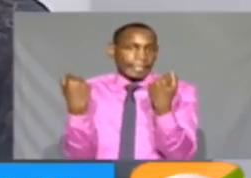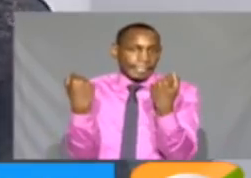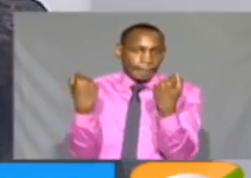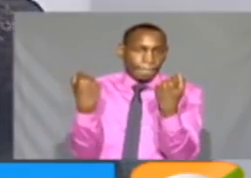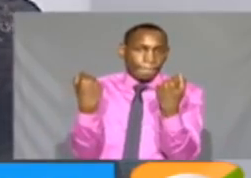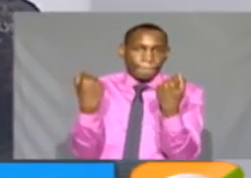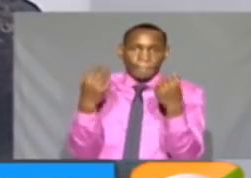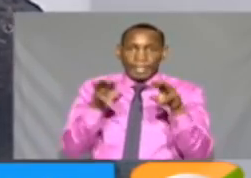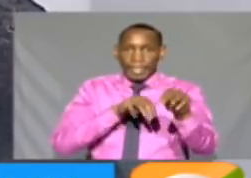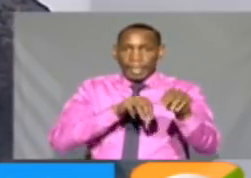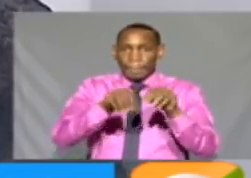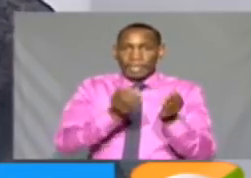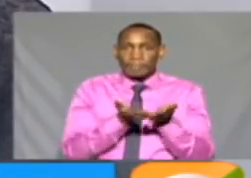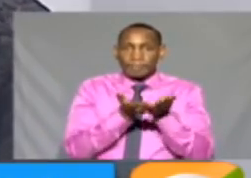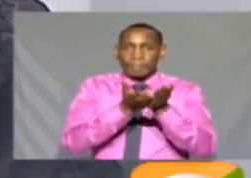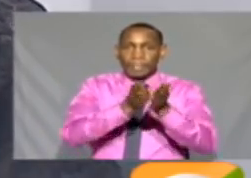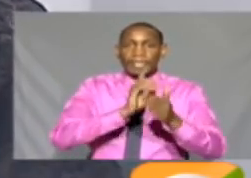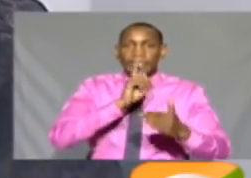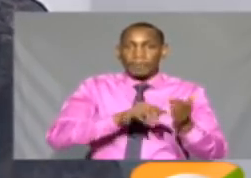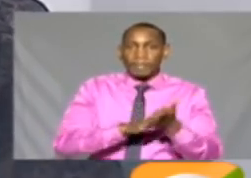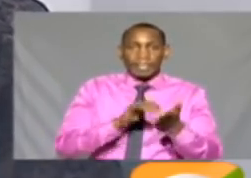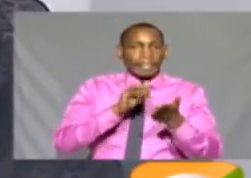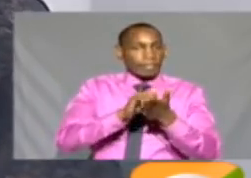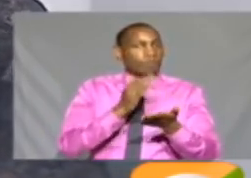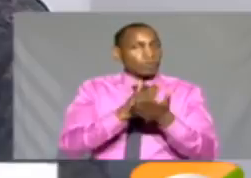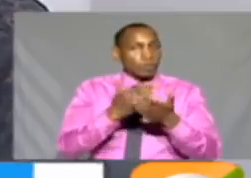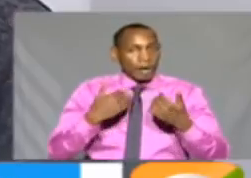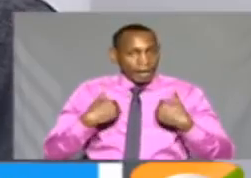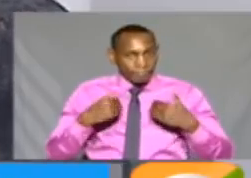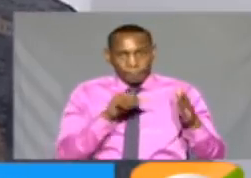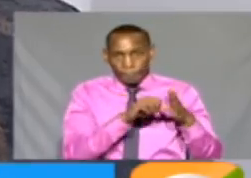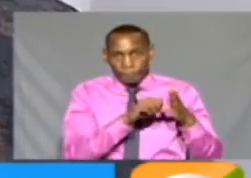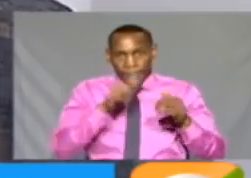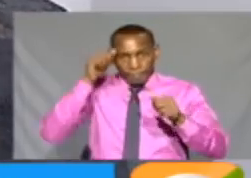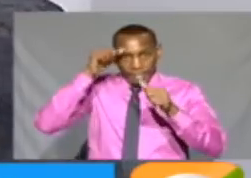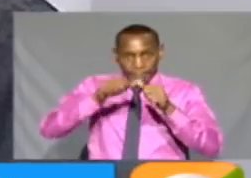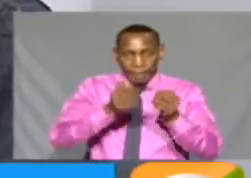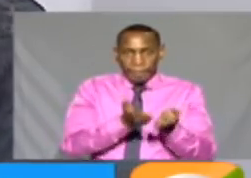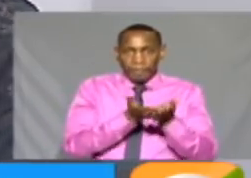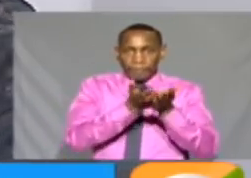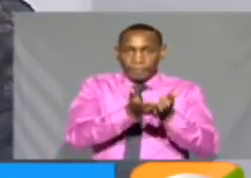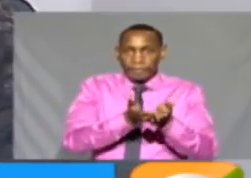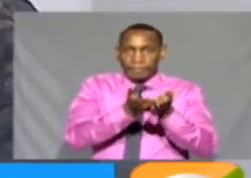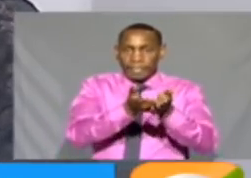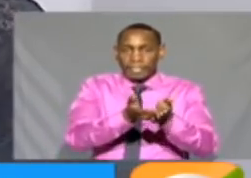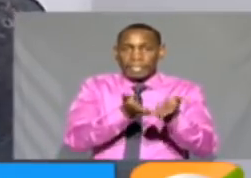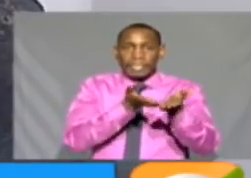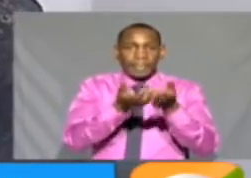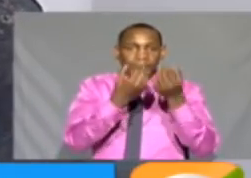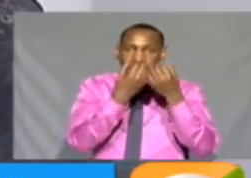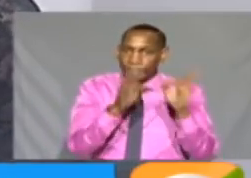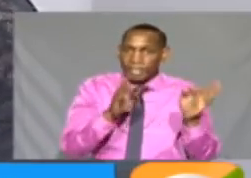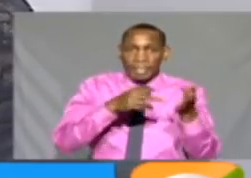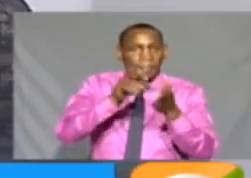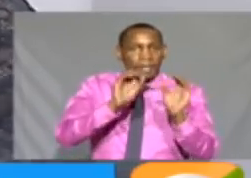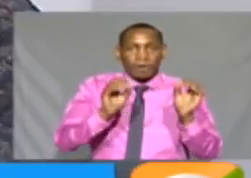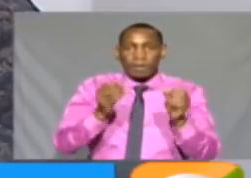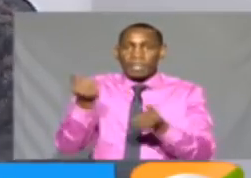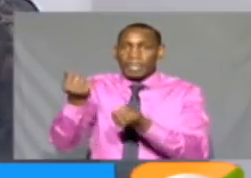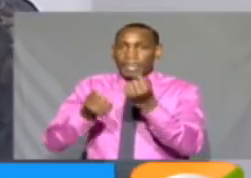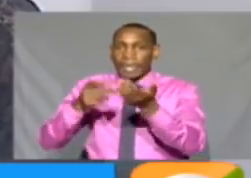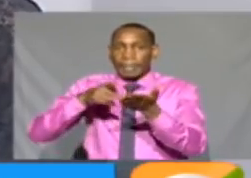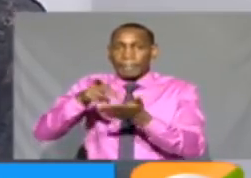know, the management of the ferry said, okay, you know what, we have a problem. Remember, the ferry service is free. It is only the cars that pay